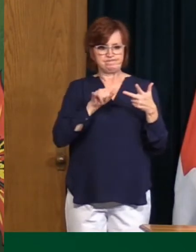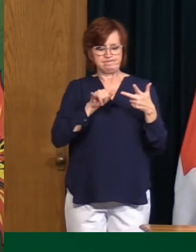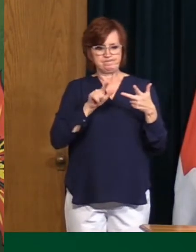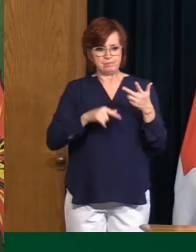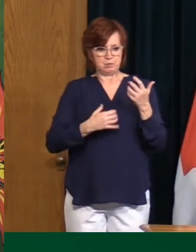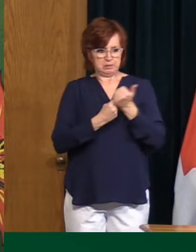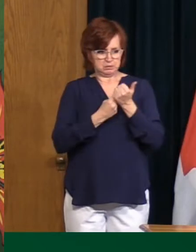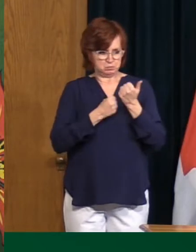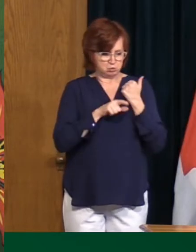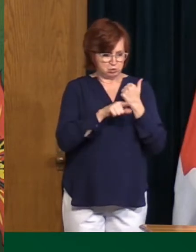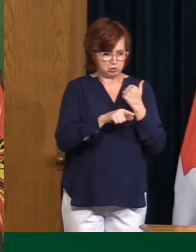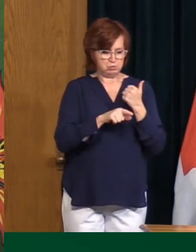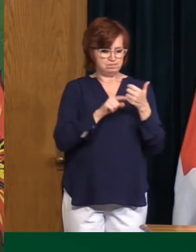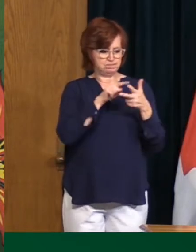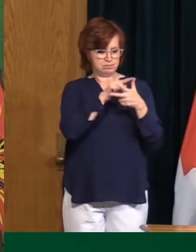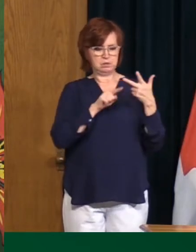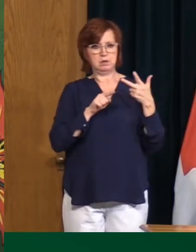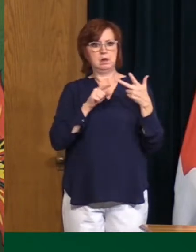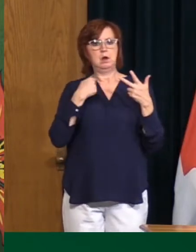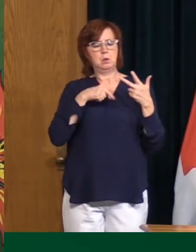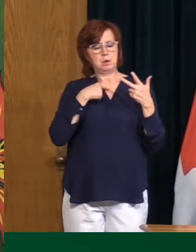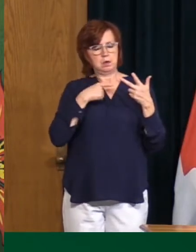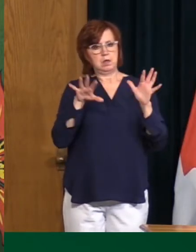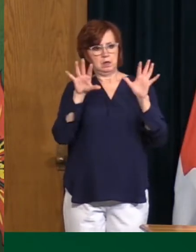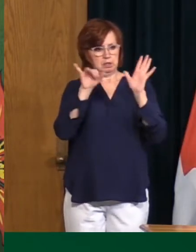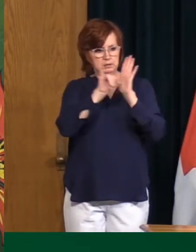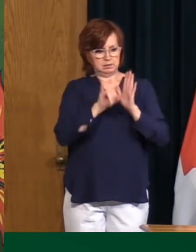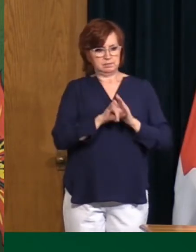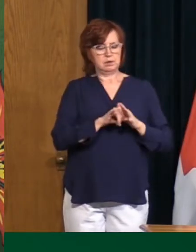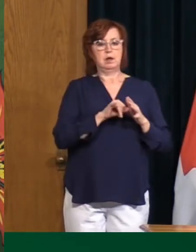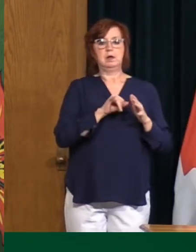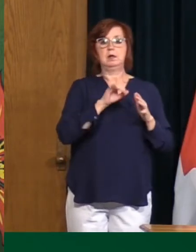cross-government agency participation up north with respect to including